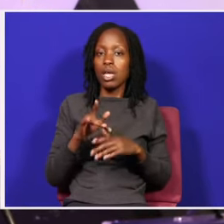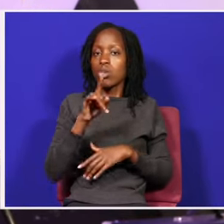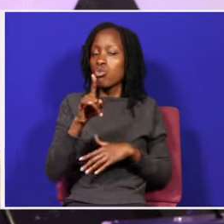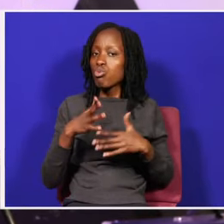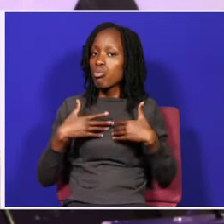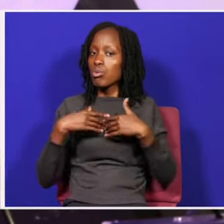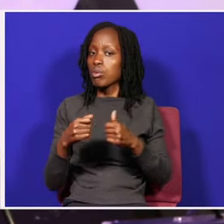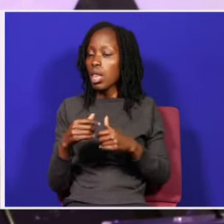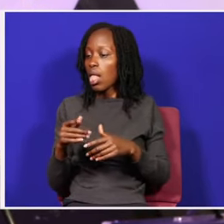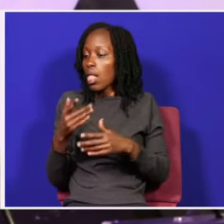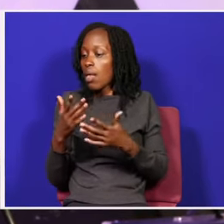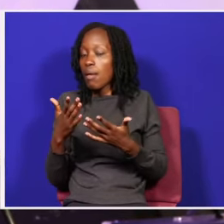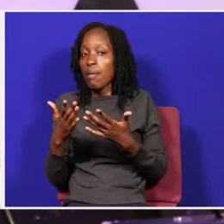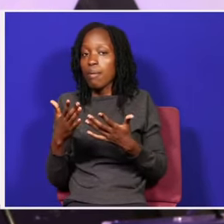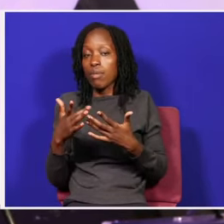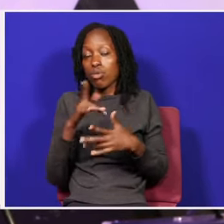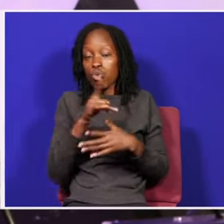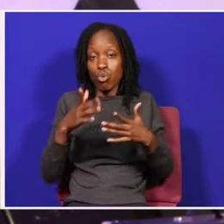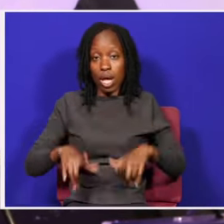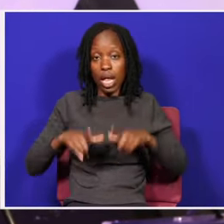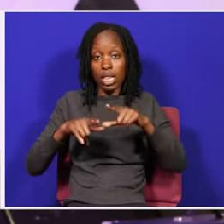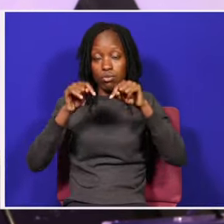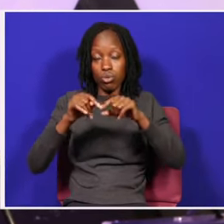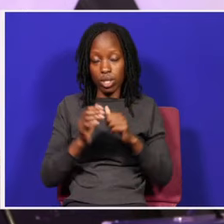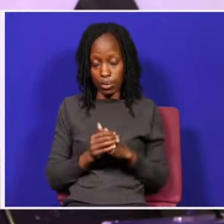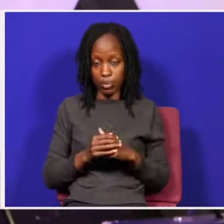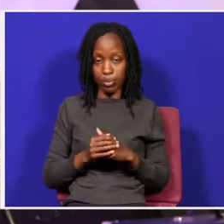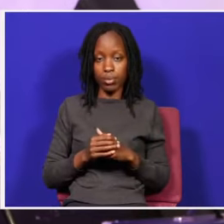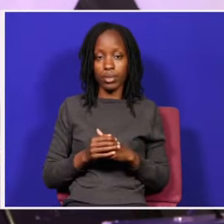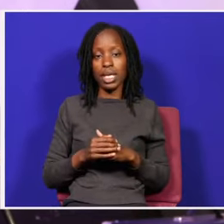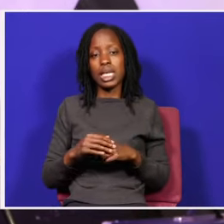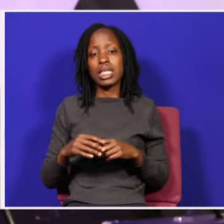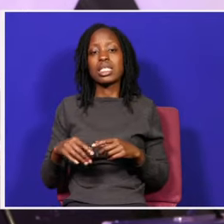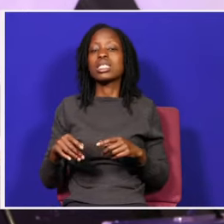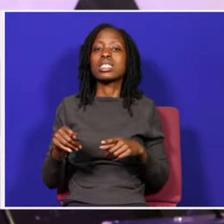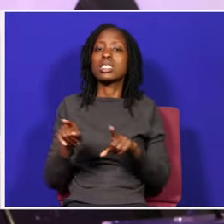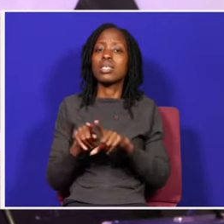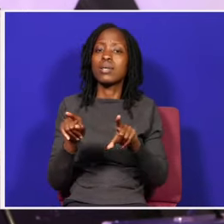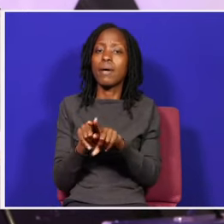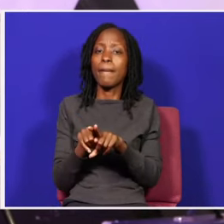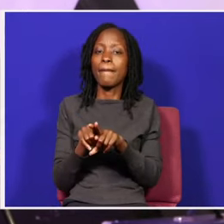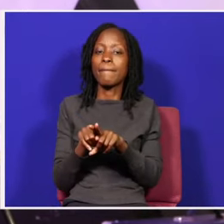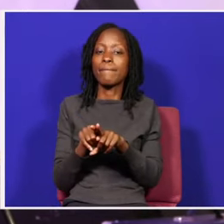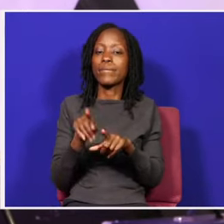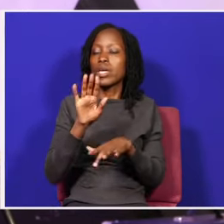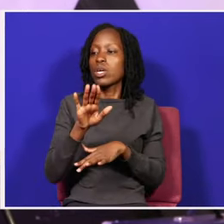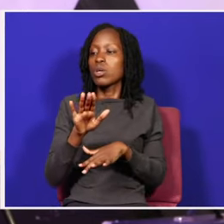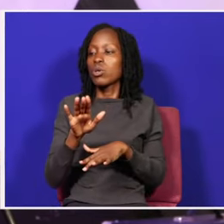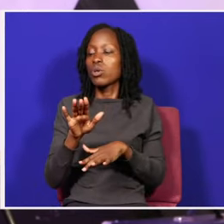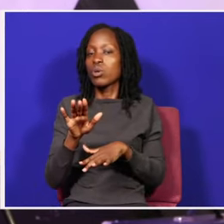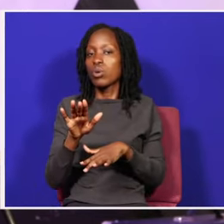may have had the same sickness, but you're here. And you recovered. You didn't succumb to the